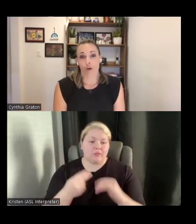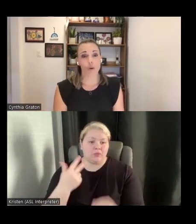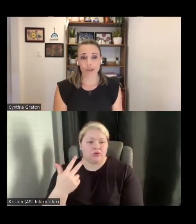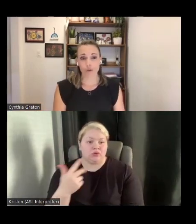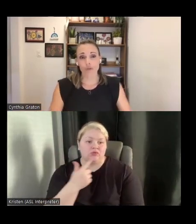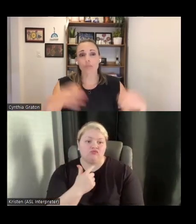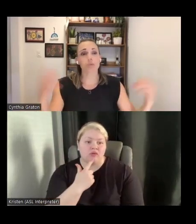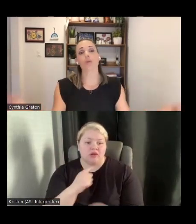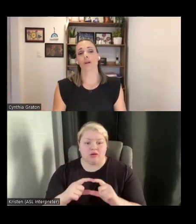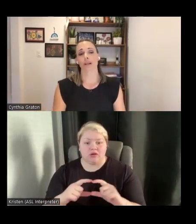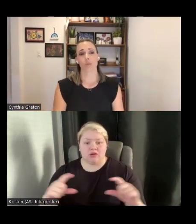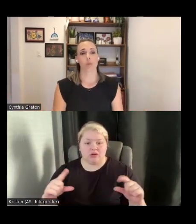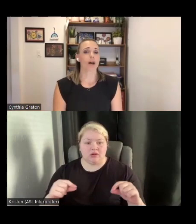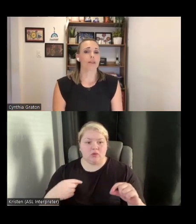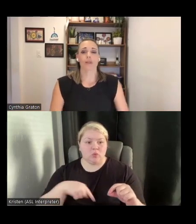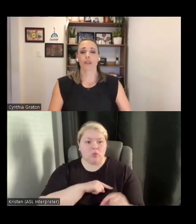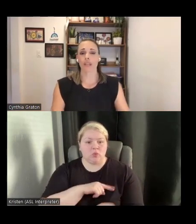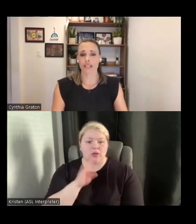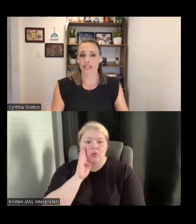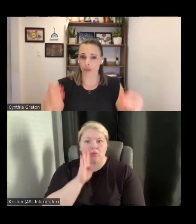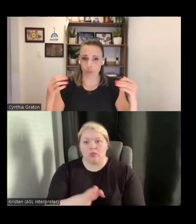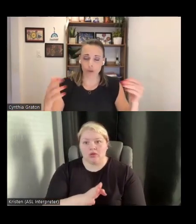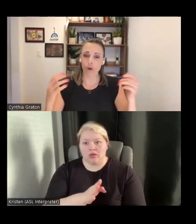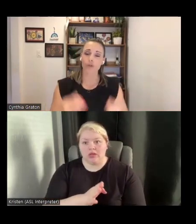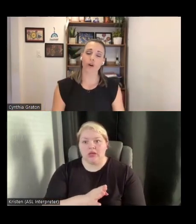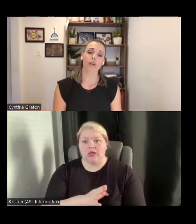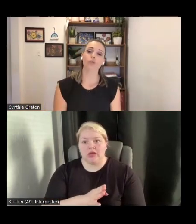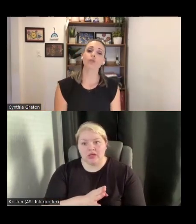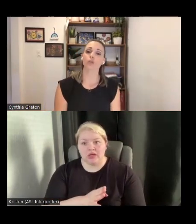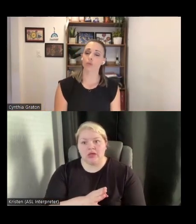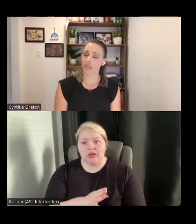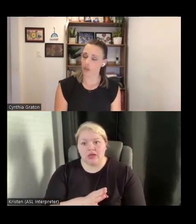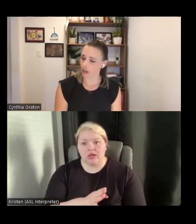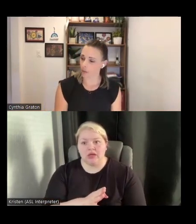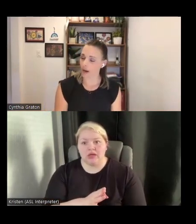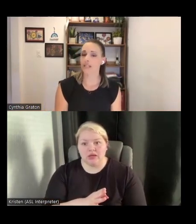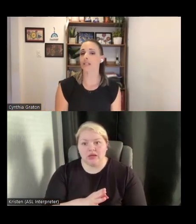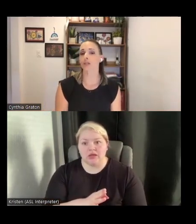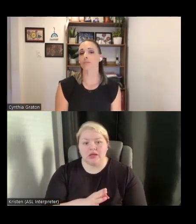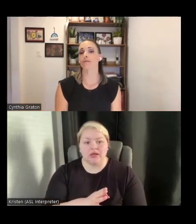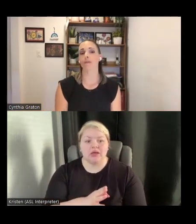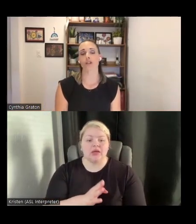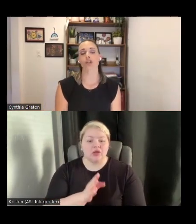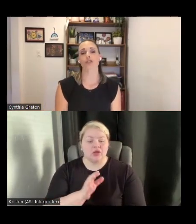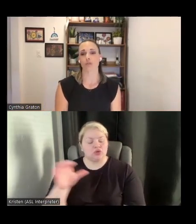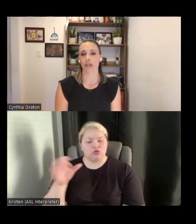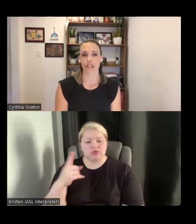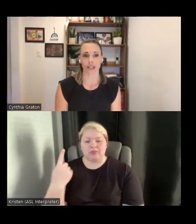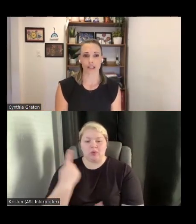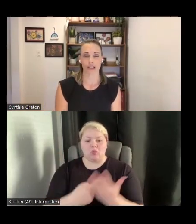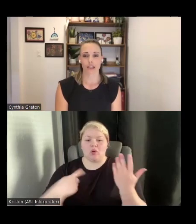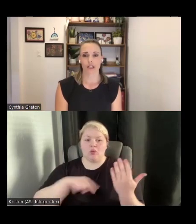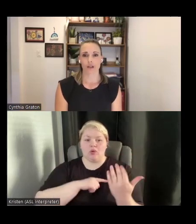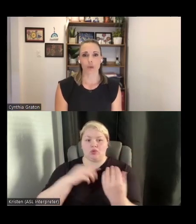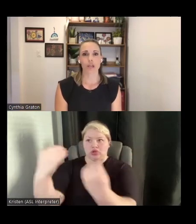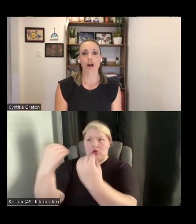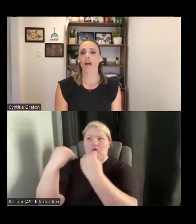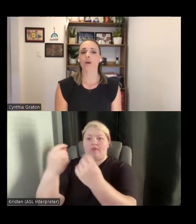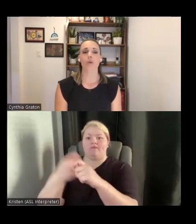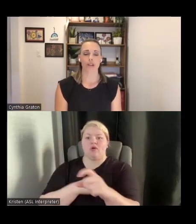We are going to deploy one of the things that we were taught to use in our crisis prevention training. We